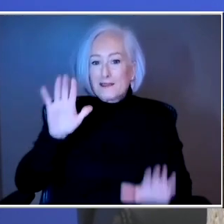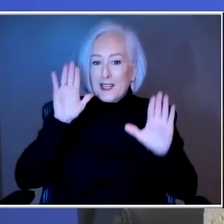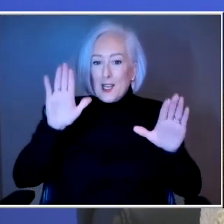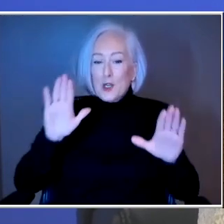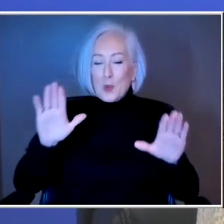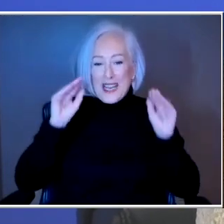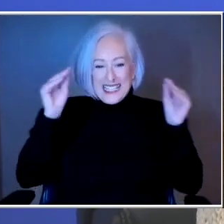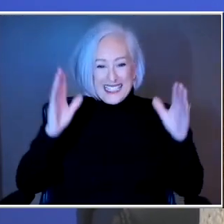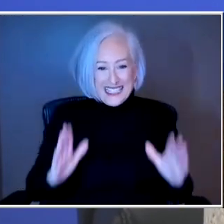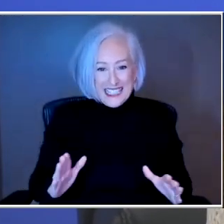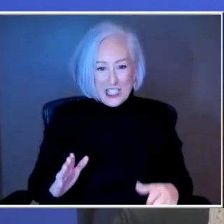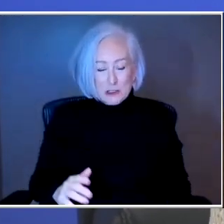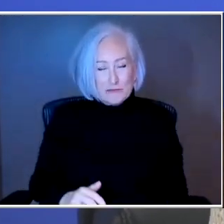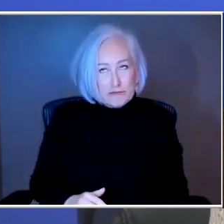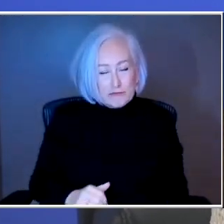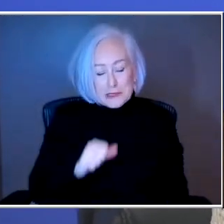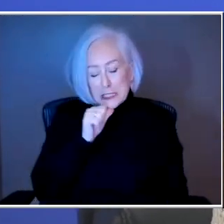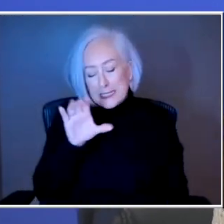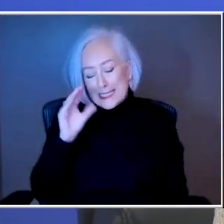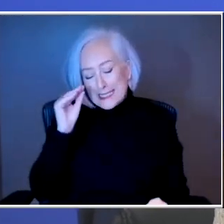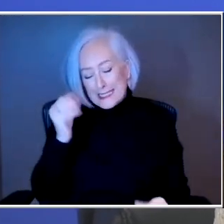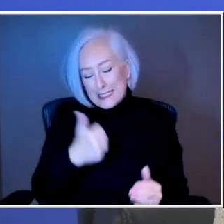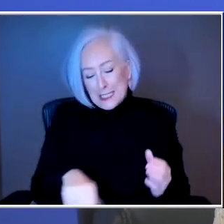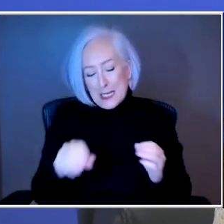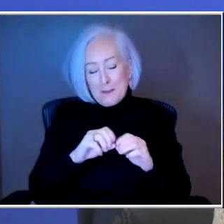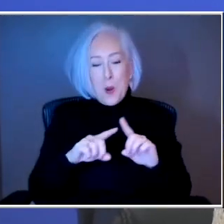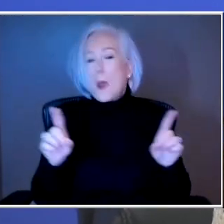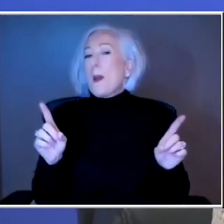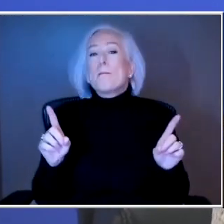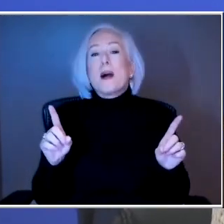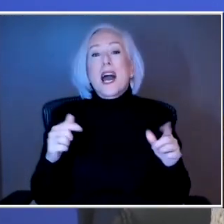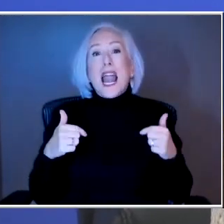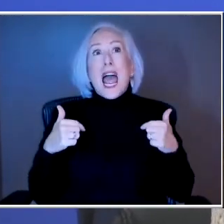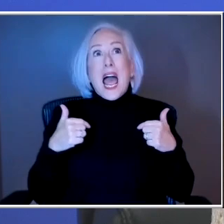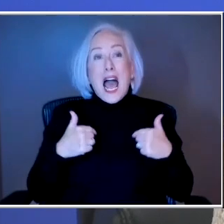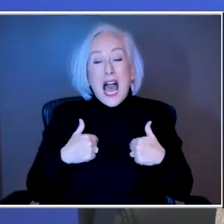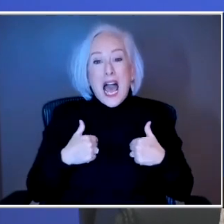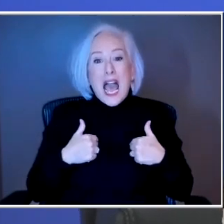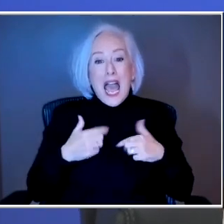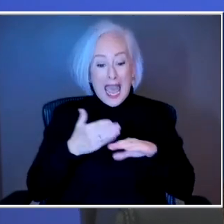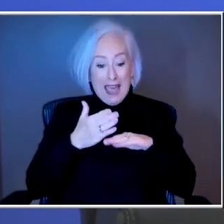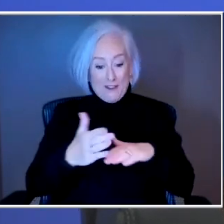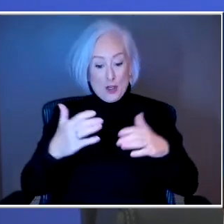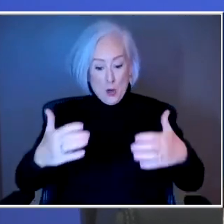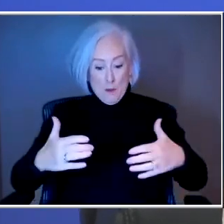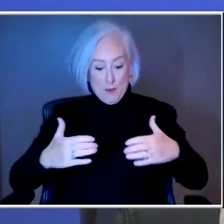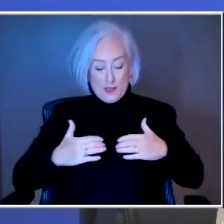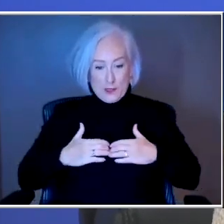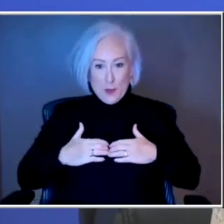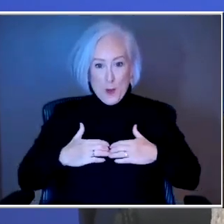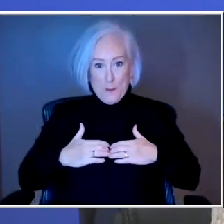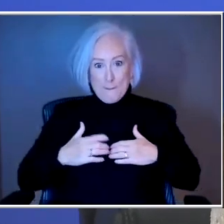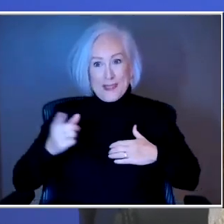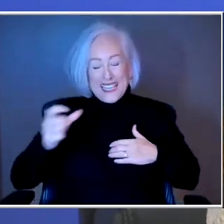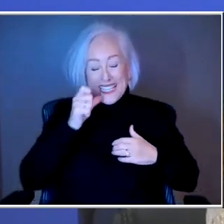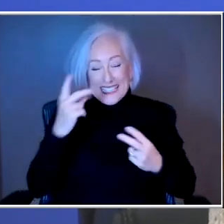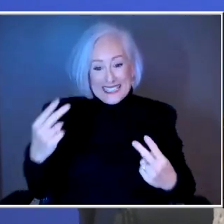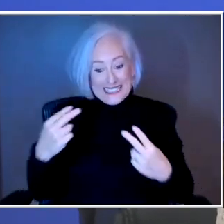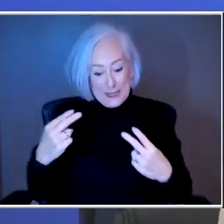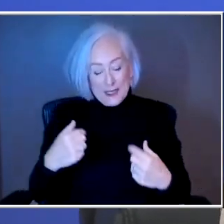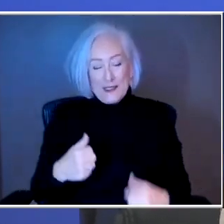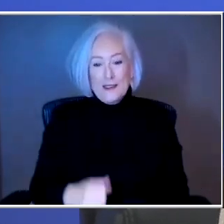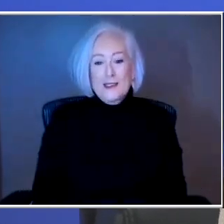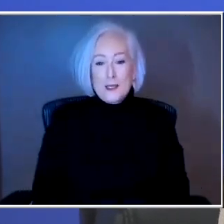stressed out by that. But, I could actually, after my reduction, and he didn't get to see that part because, after